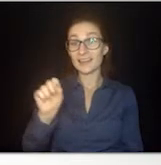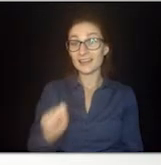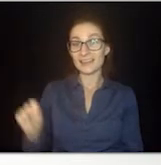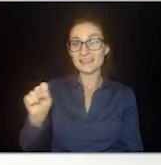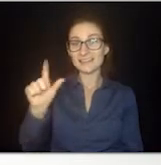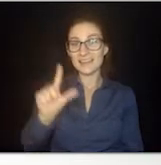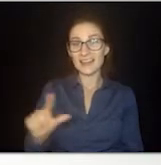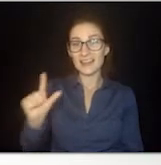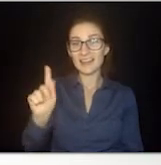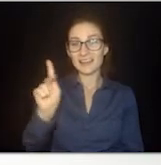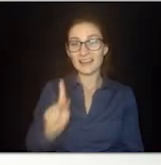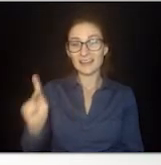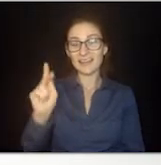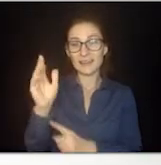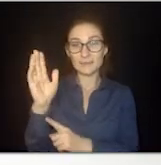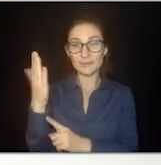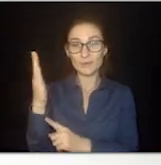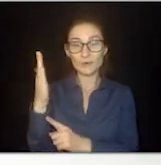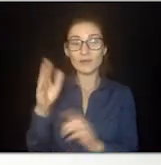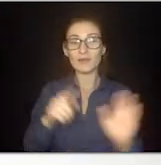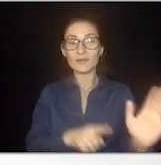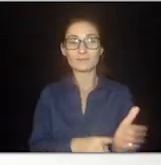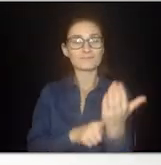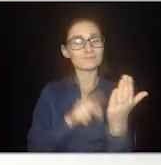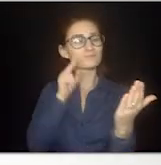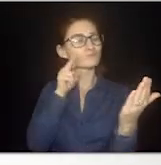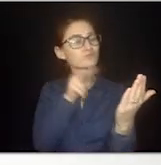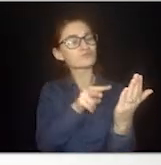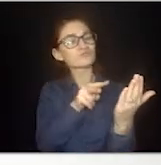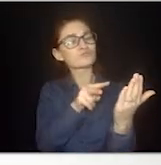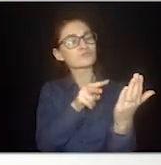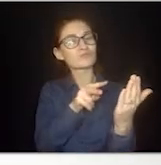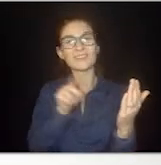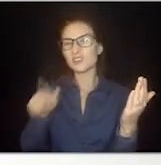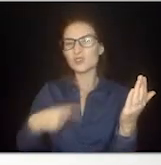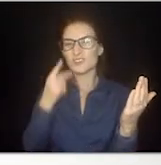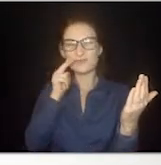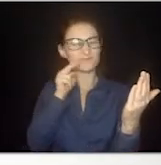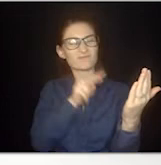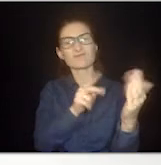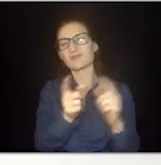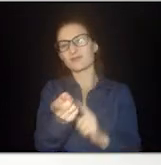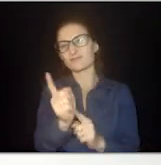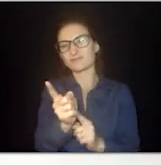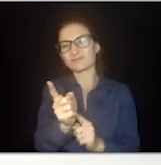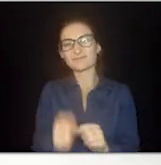SLK mirror for Freddie. He attends to his reflection for just a second,